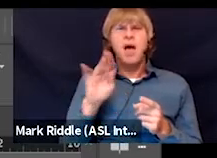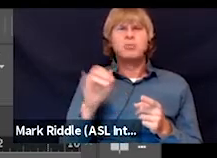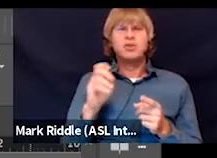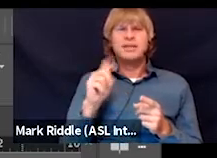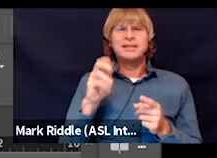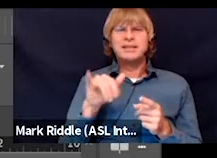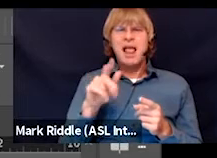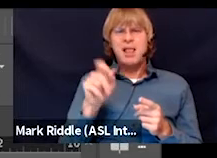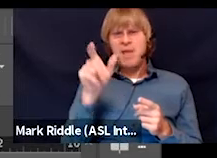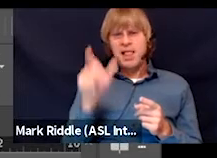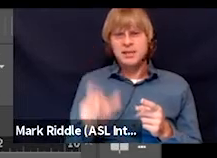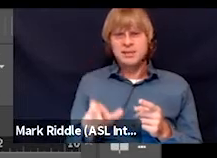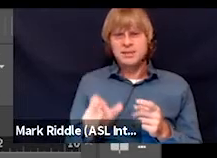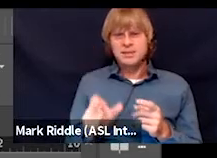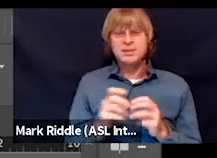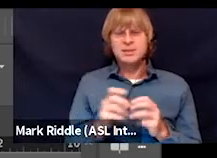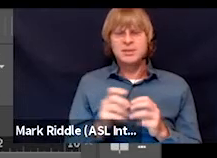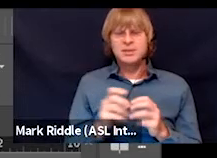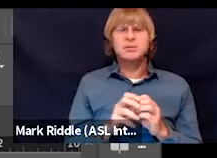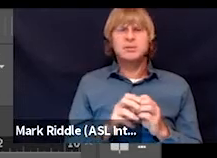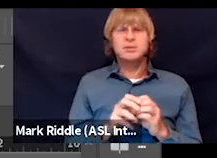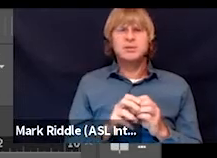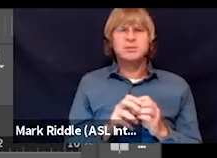palette. And